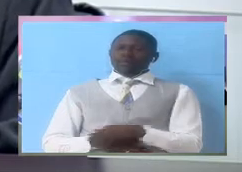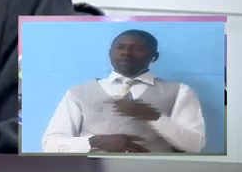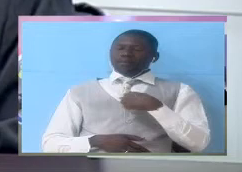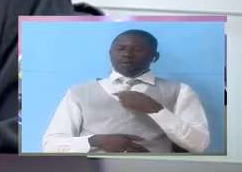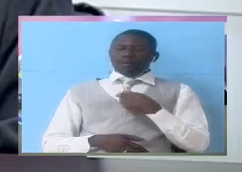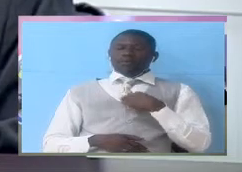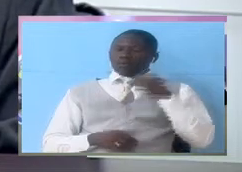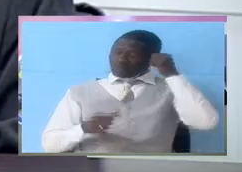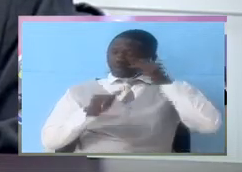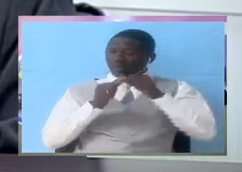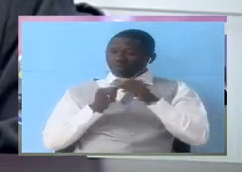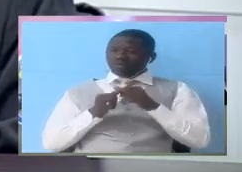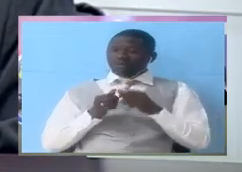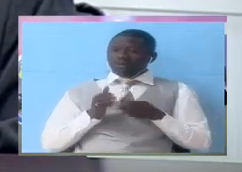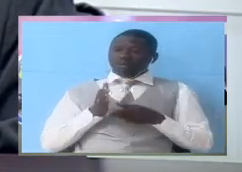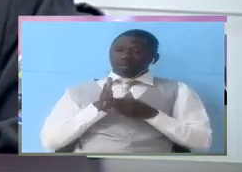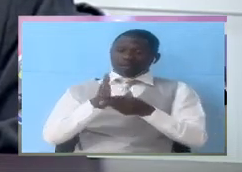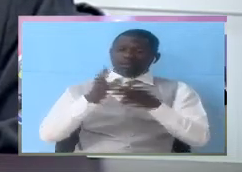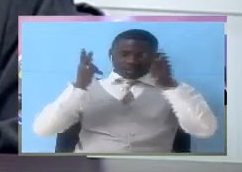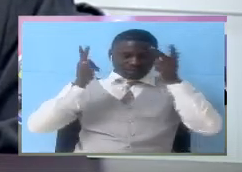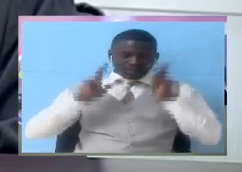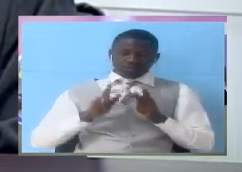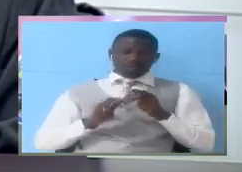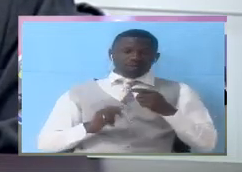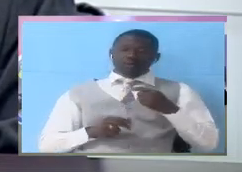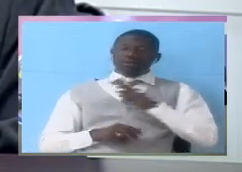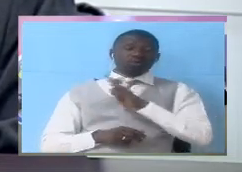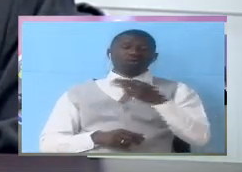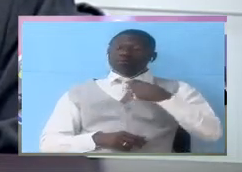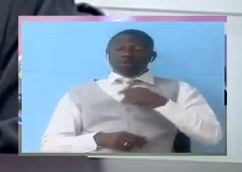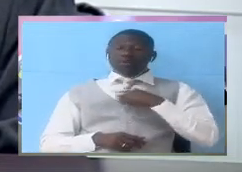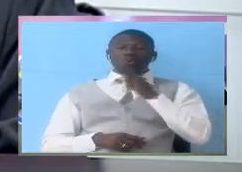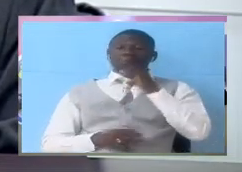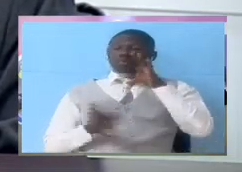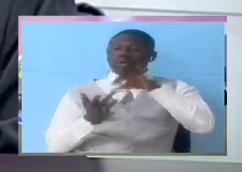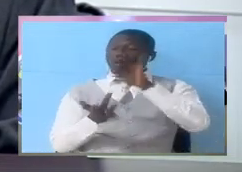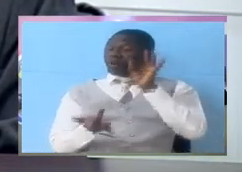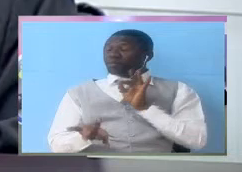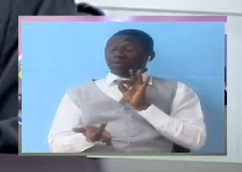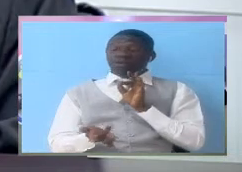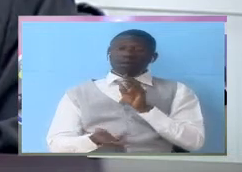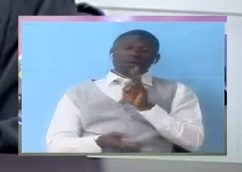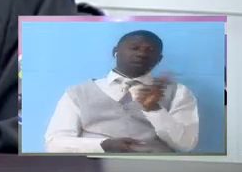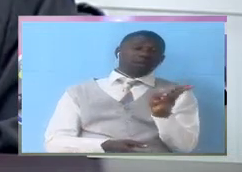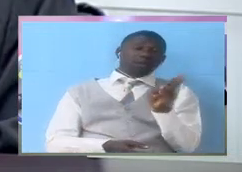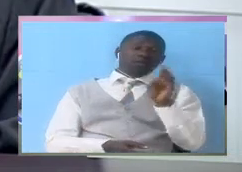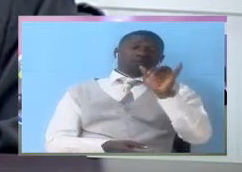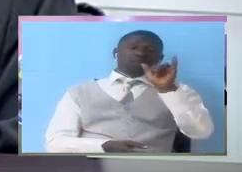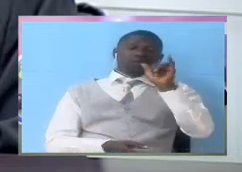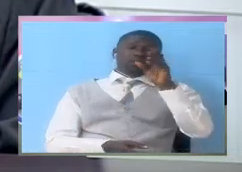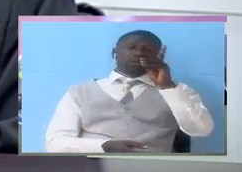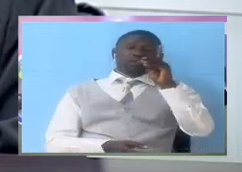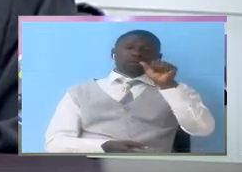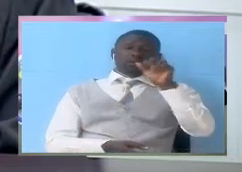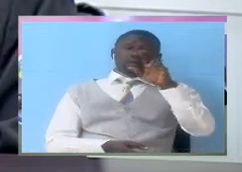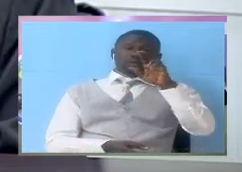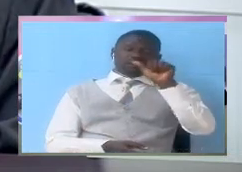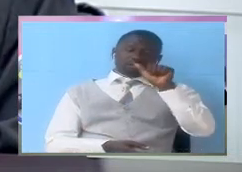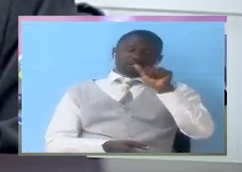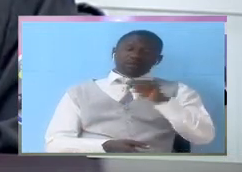Haidara as chairman of the panel. Man na fateli lead council ne man nekuma won ki nga xamne ma tanon Haidara def ko mu jité kureli guest